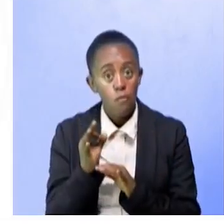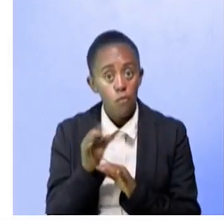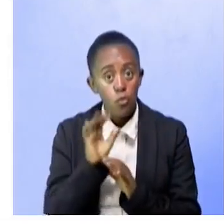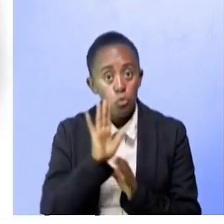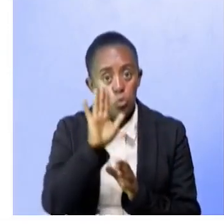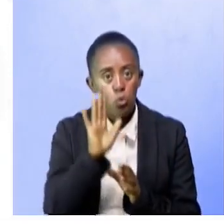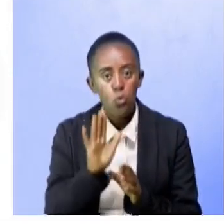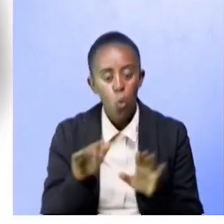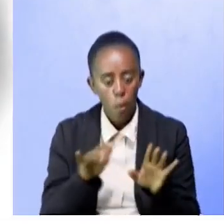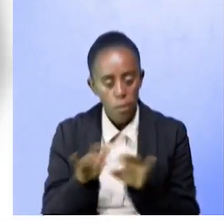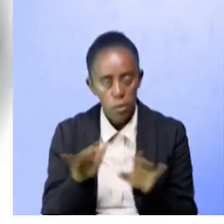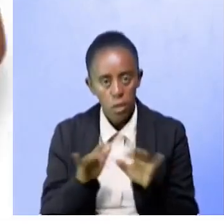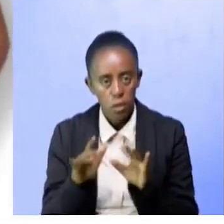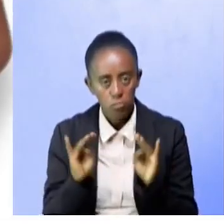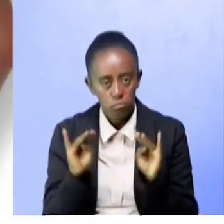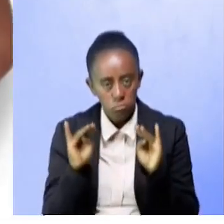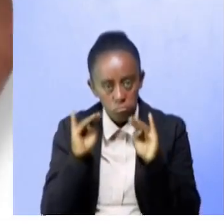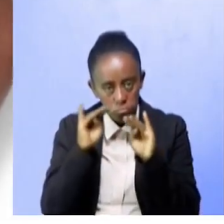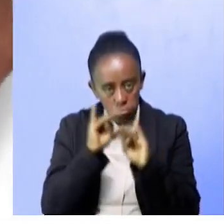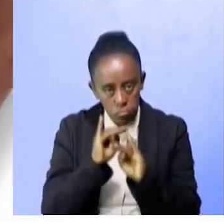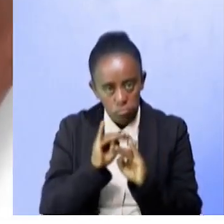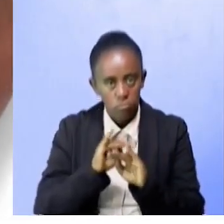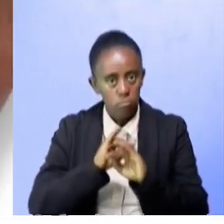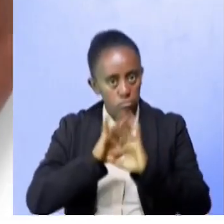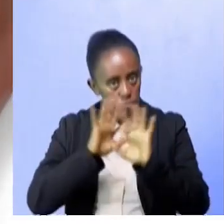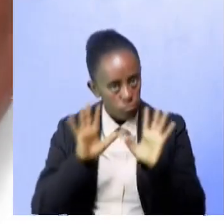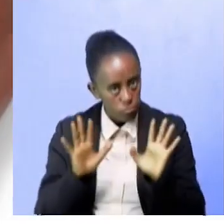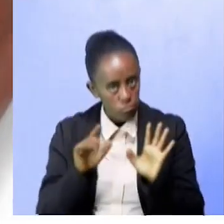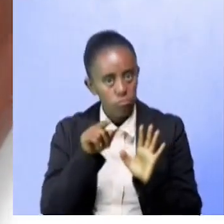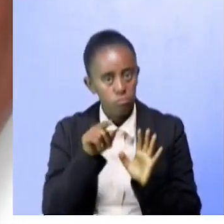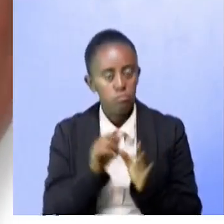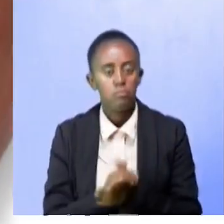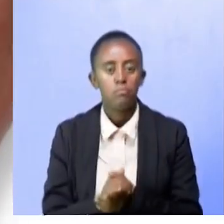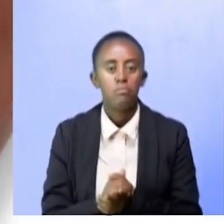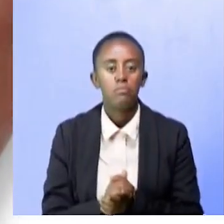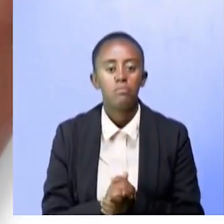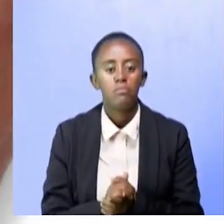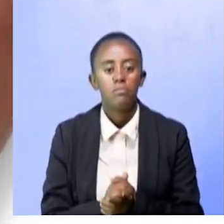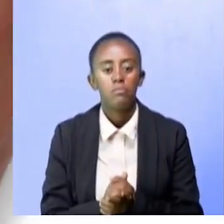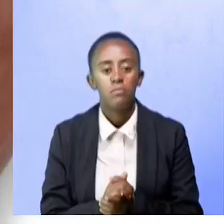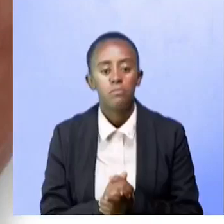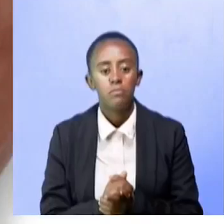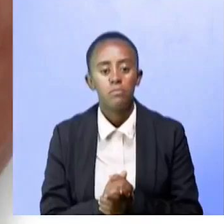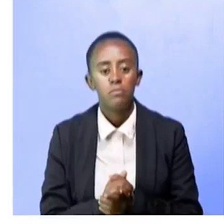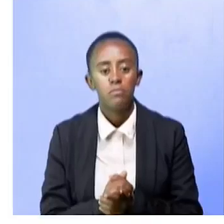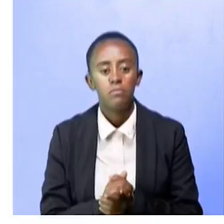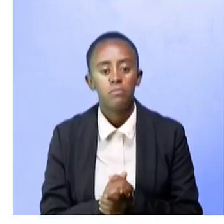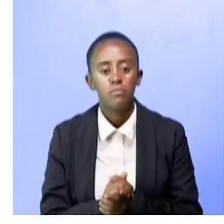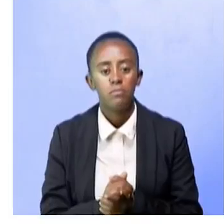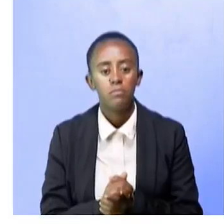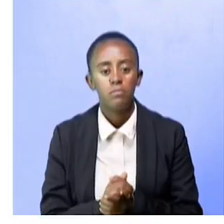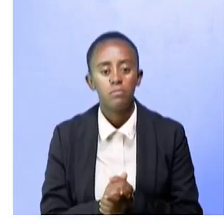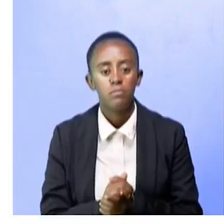your computer.